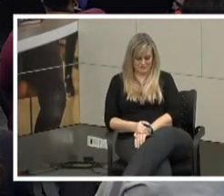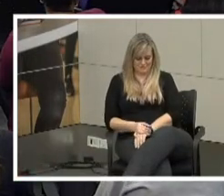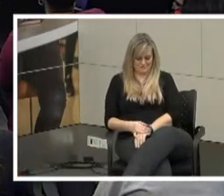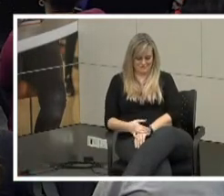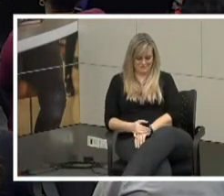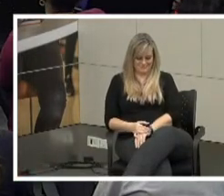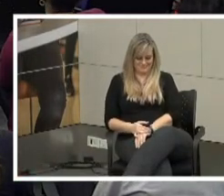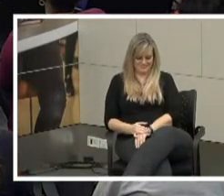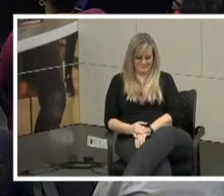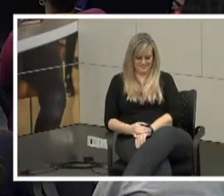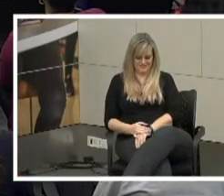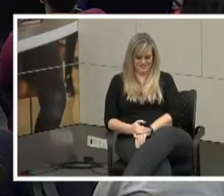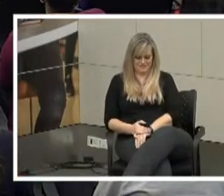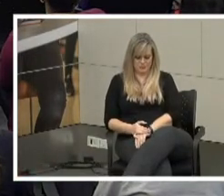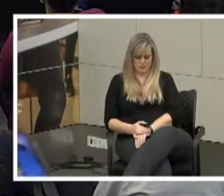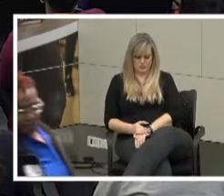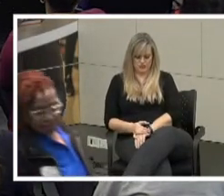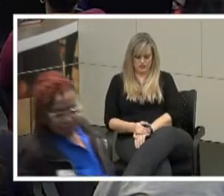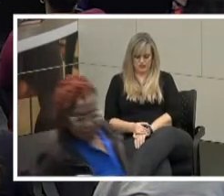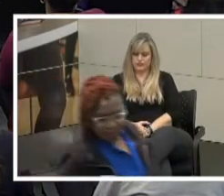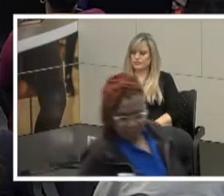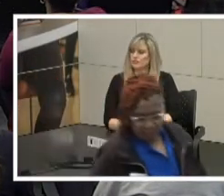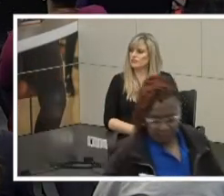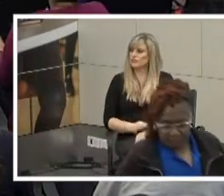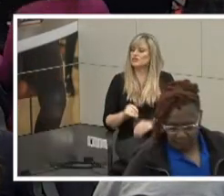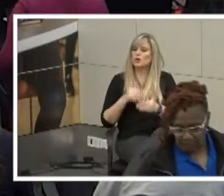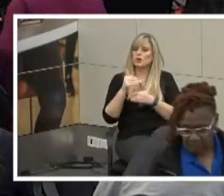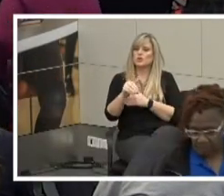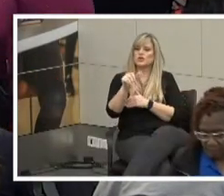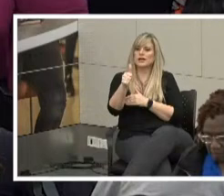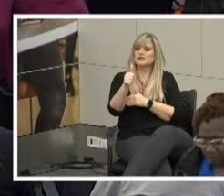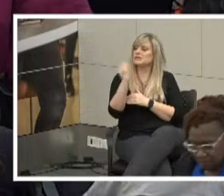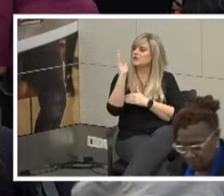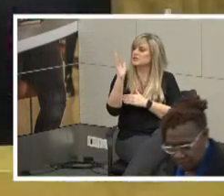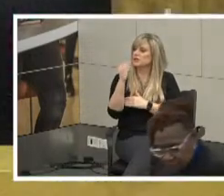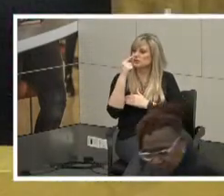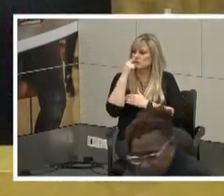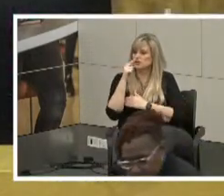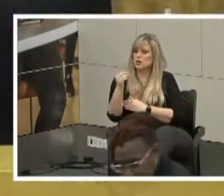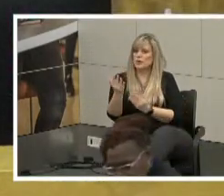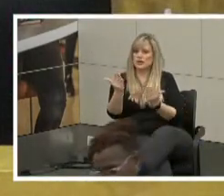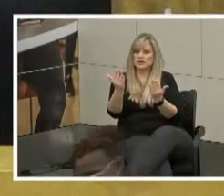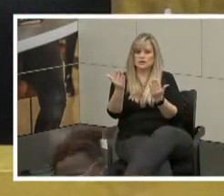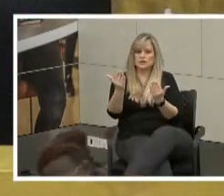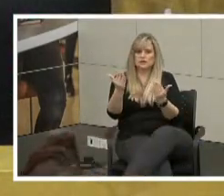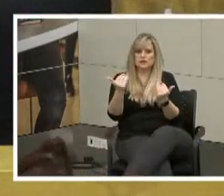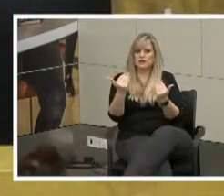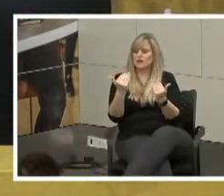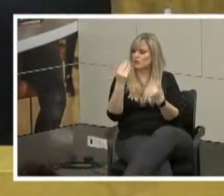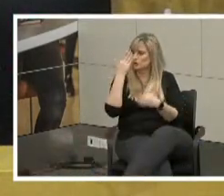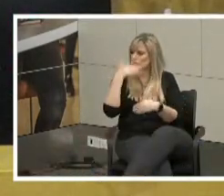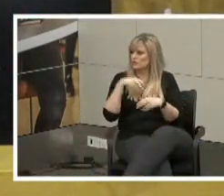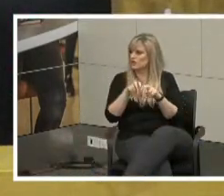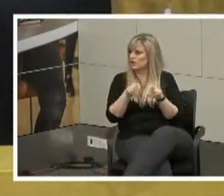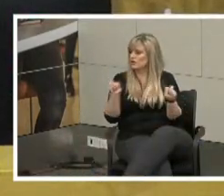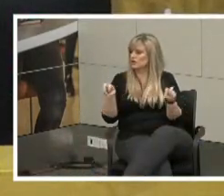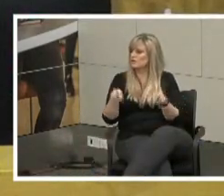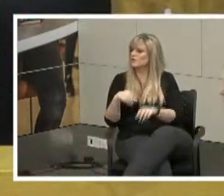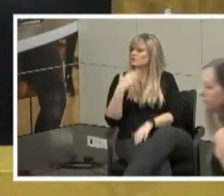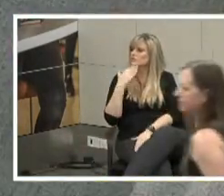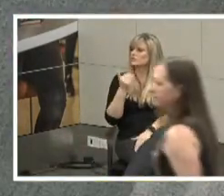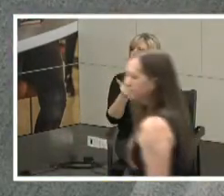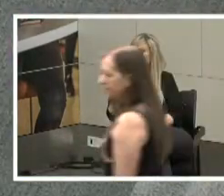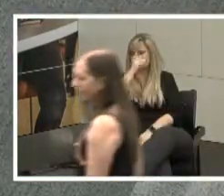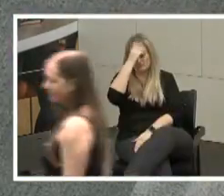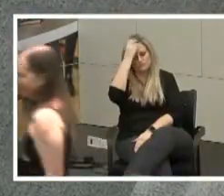you yes ma'am if our next 10 speakers can come up I think that's number 11 through 20 thank you yes ma'am please